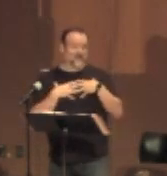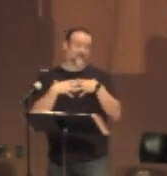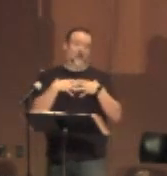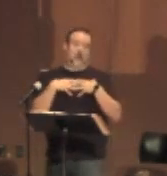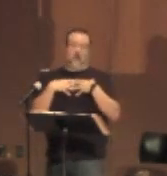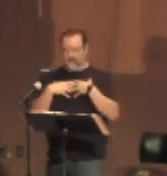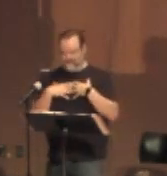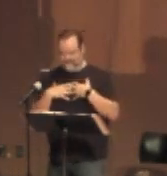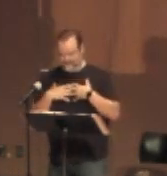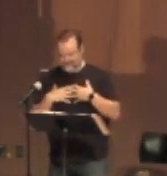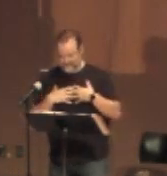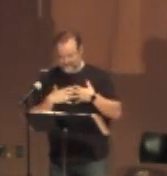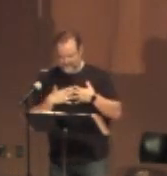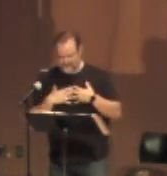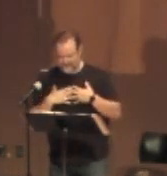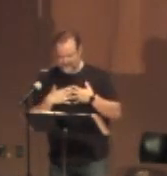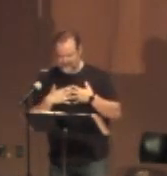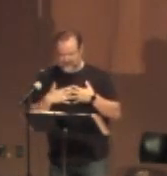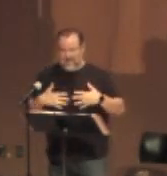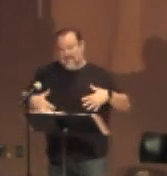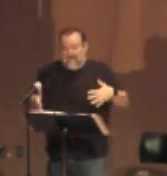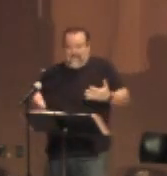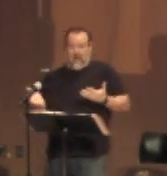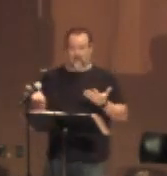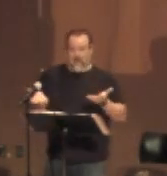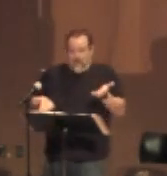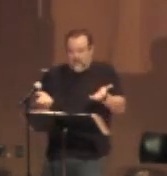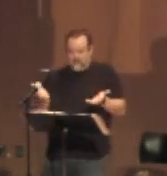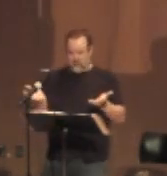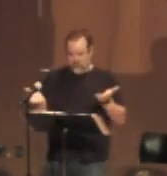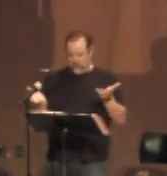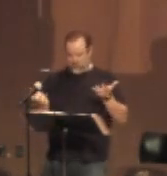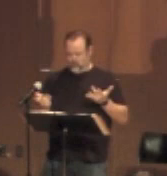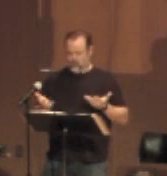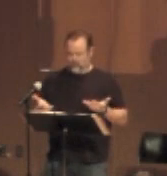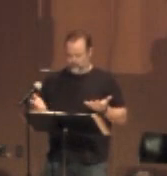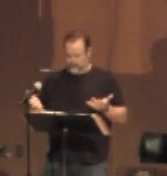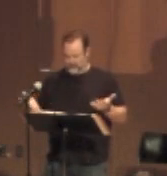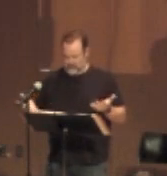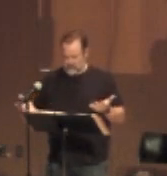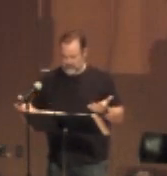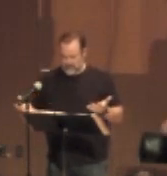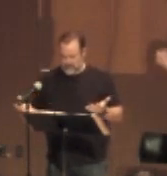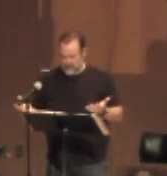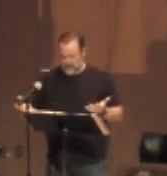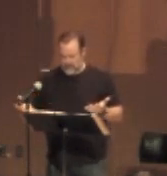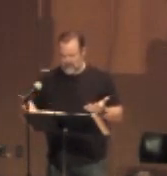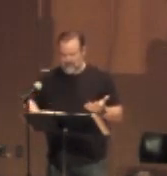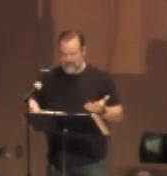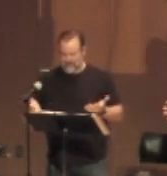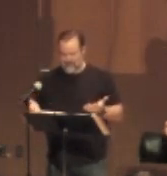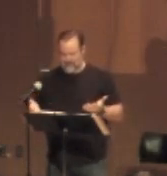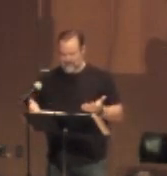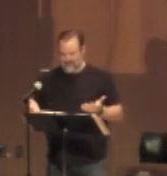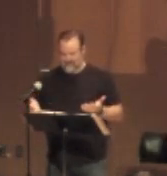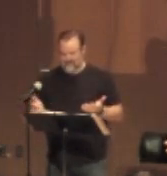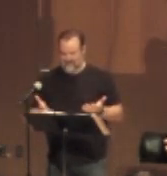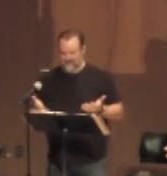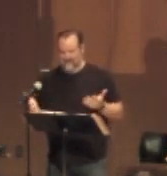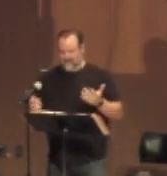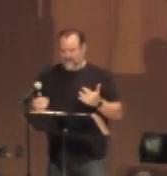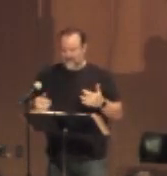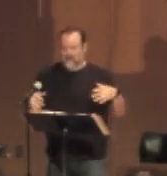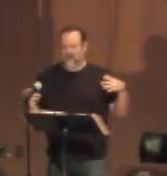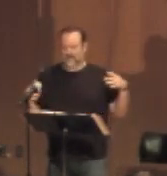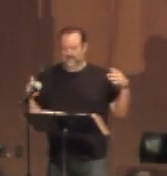most outstanding of all because I have the biggest and today is my 60th